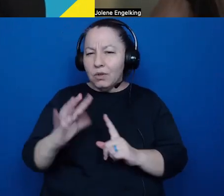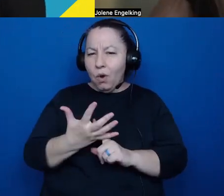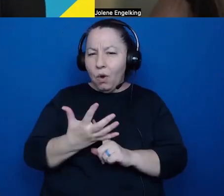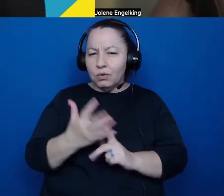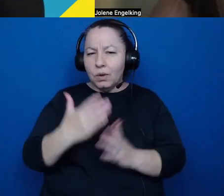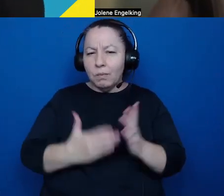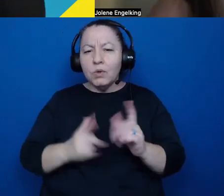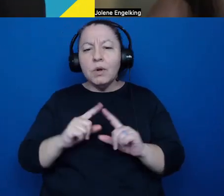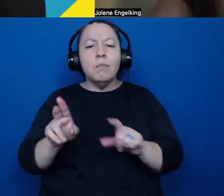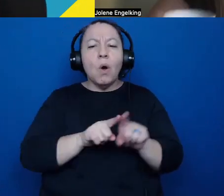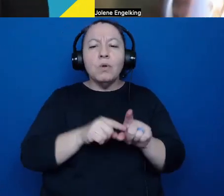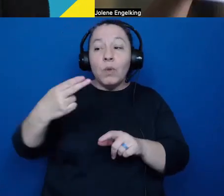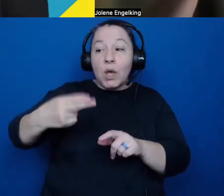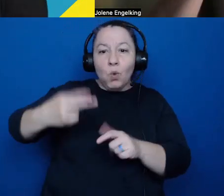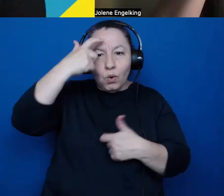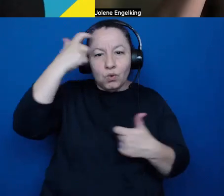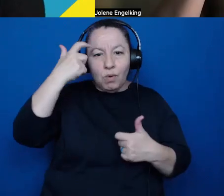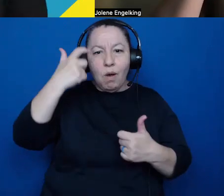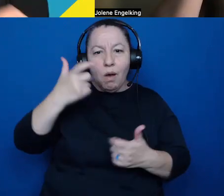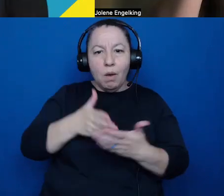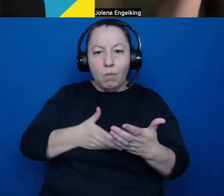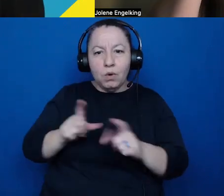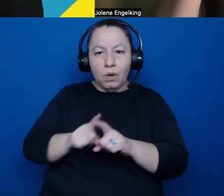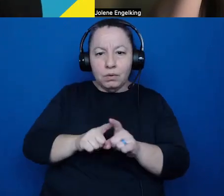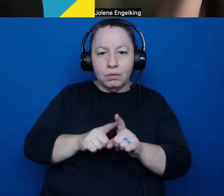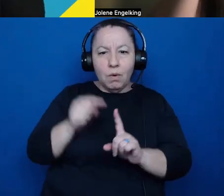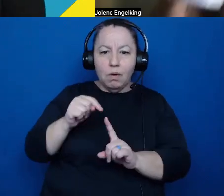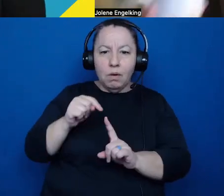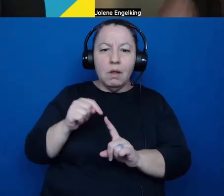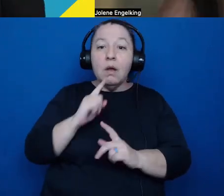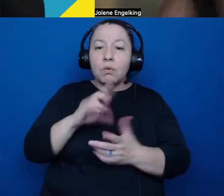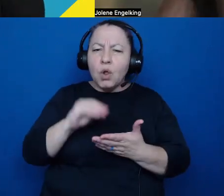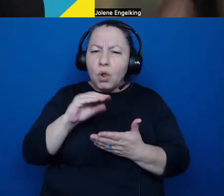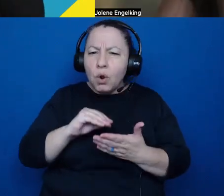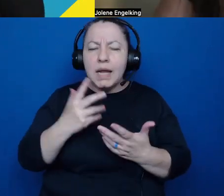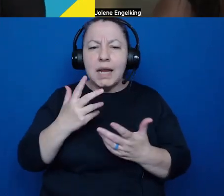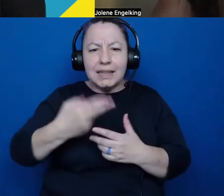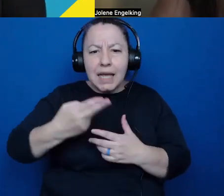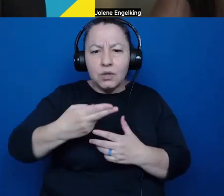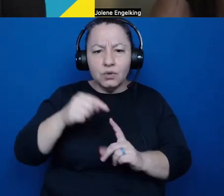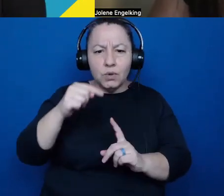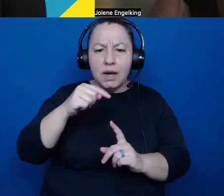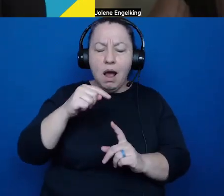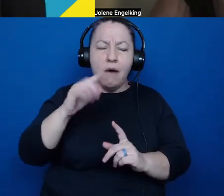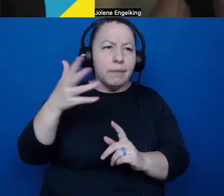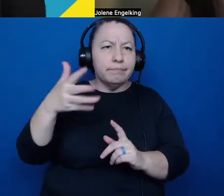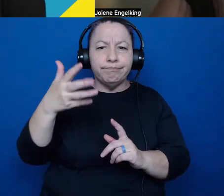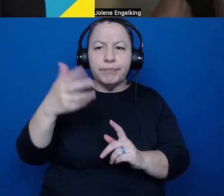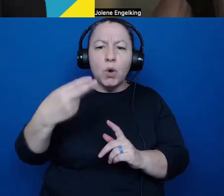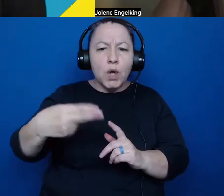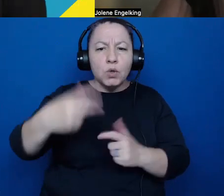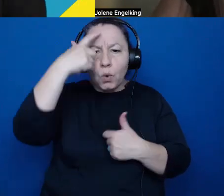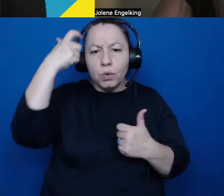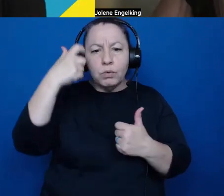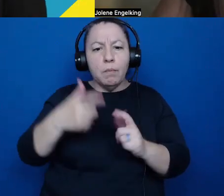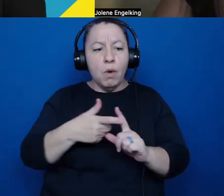the historical trauma side of things, and really learning the history of historical trauma